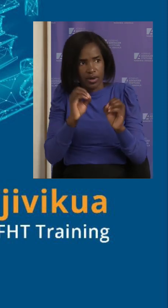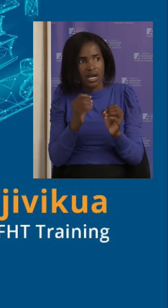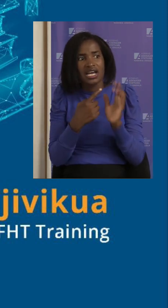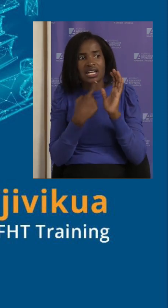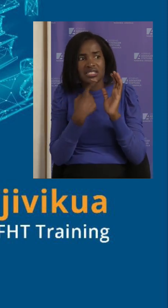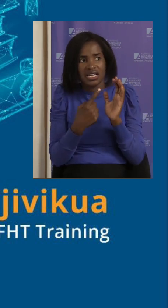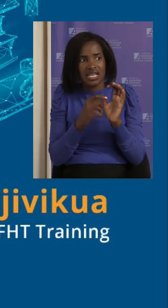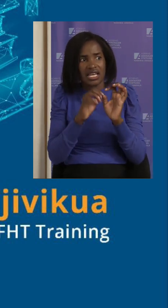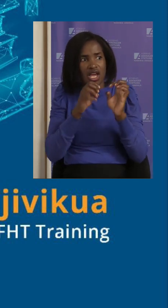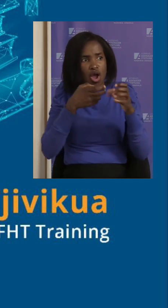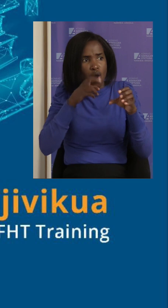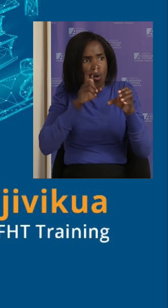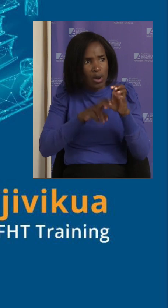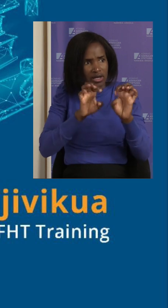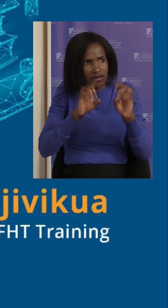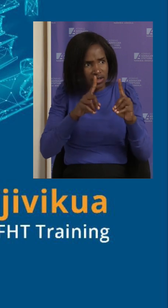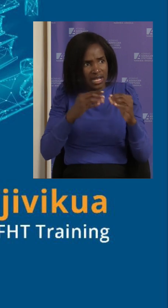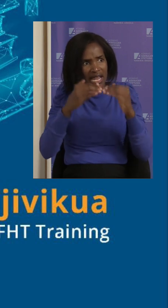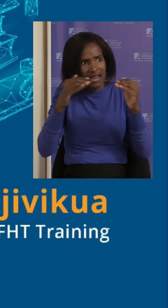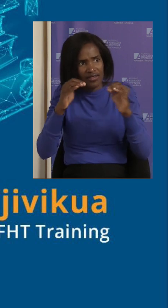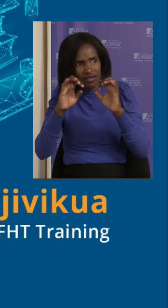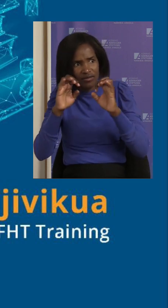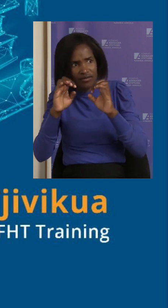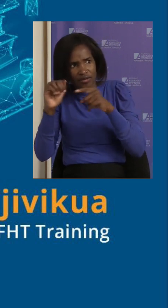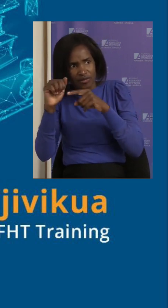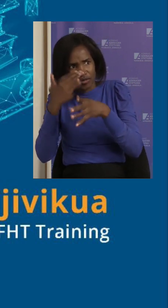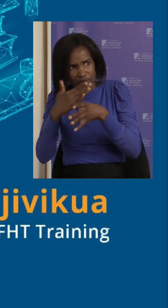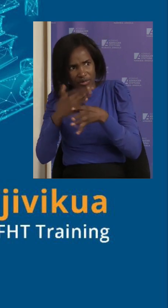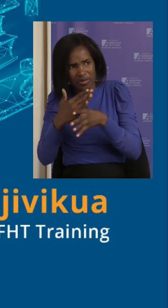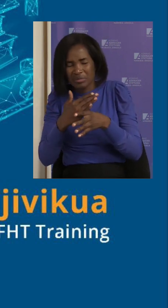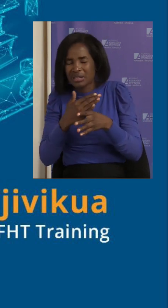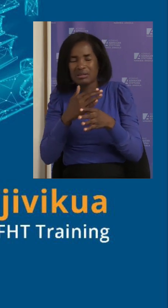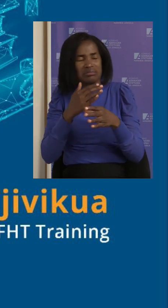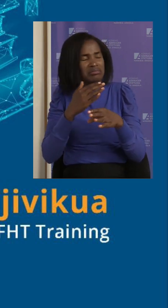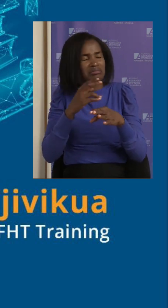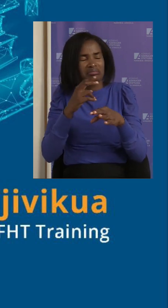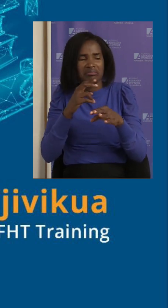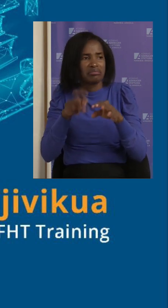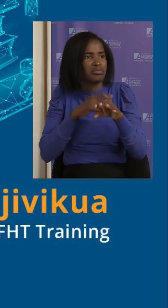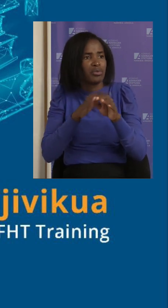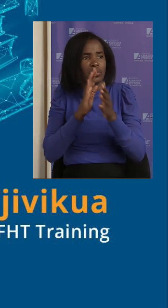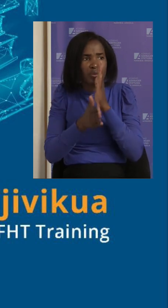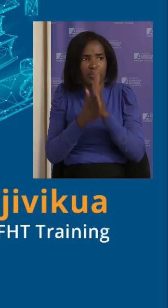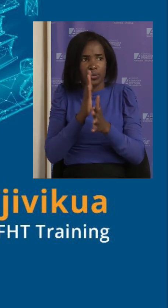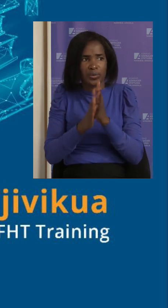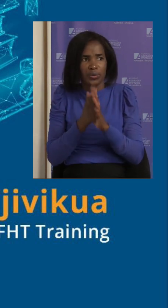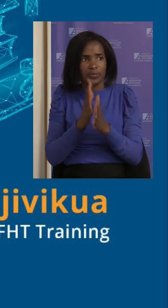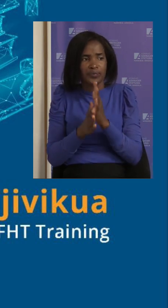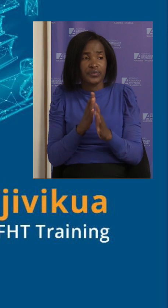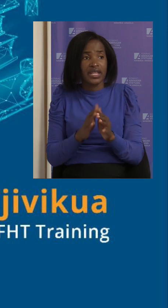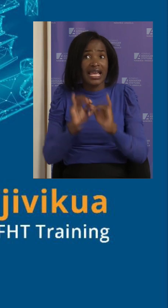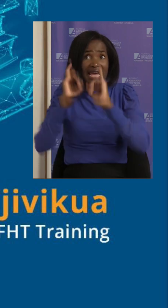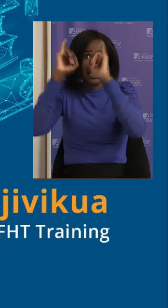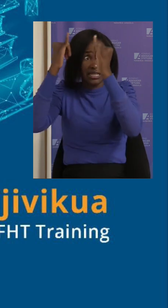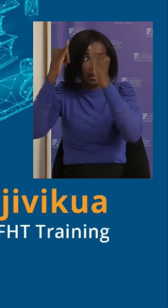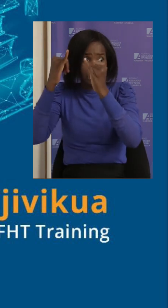of education and levels of employment preparation remain poor. It is also noted that largely the urban